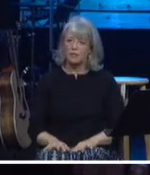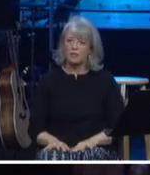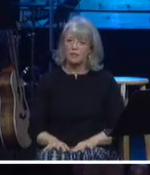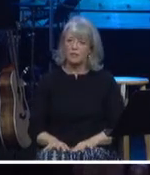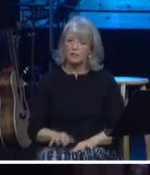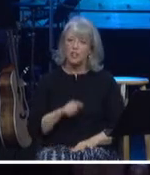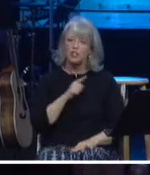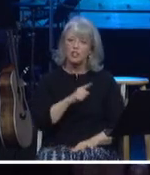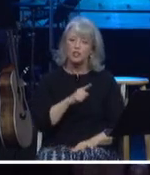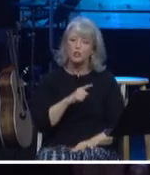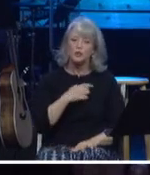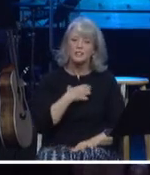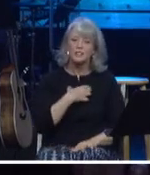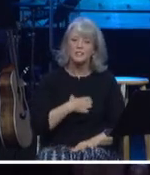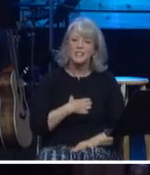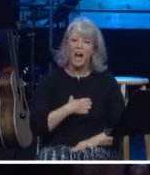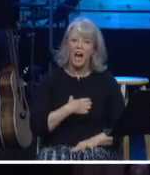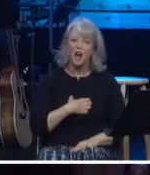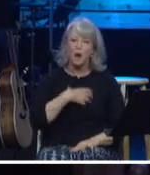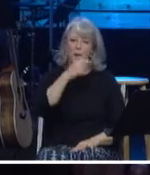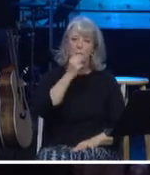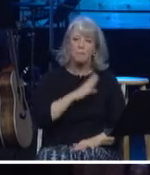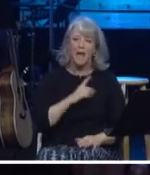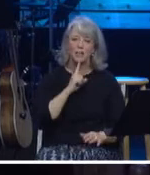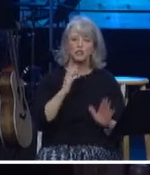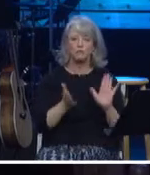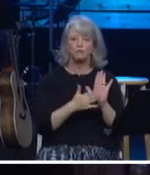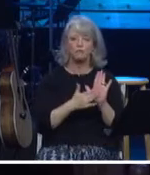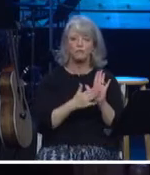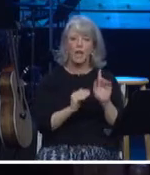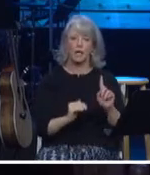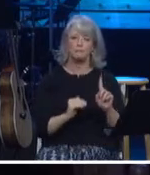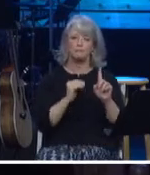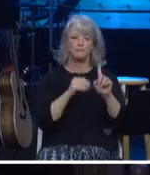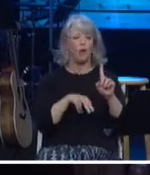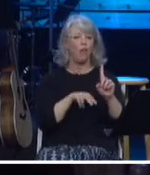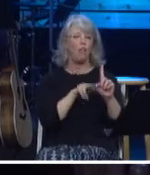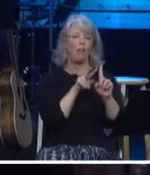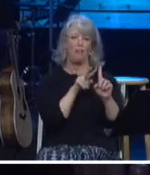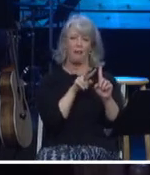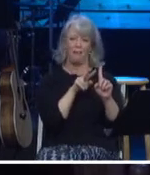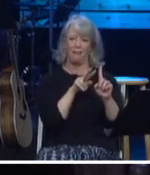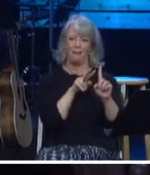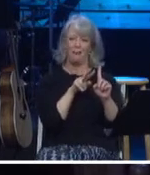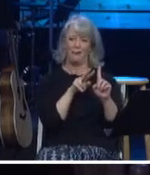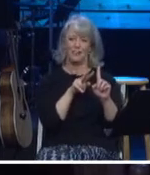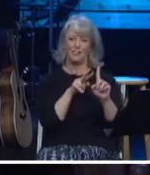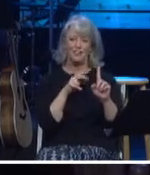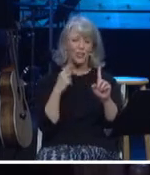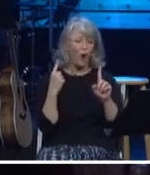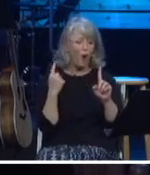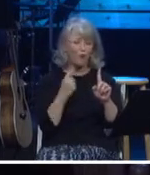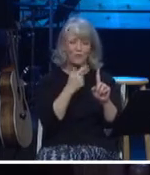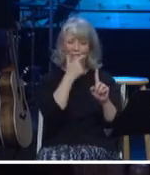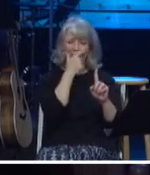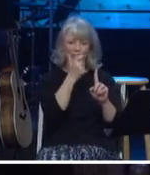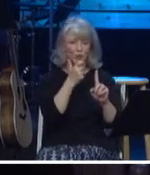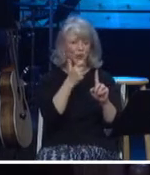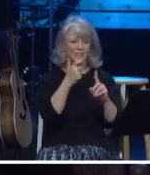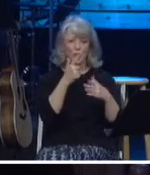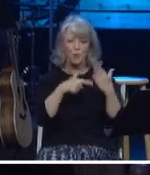when you desire exaltation from man, when all you care about is man-centered and